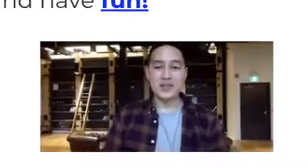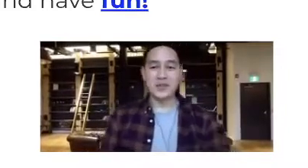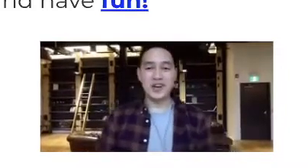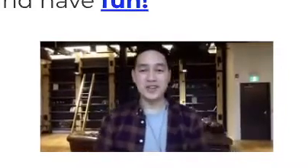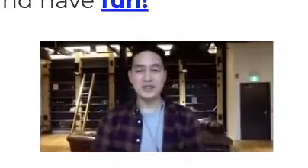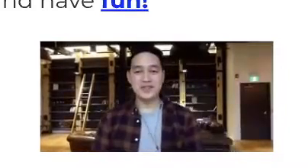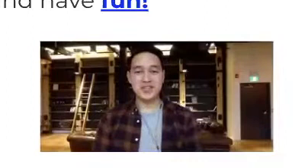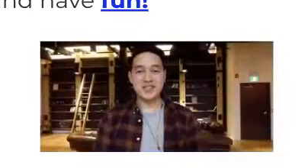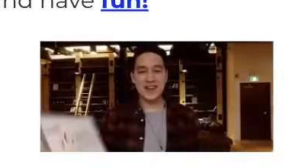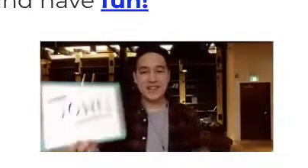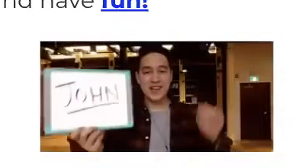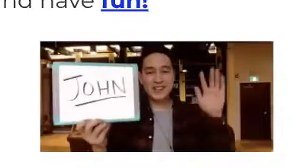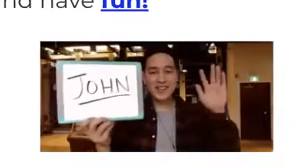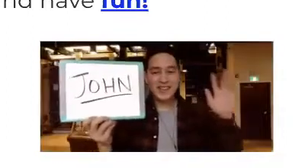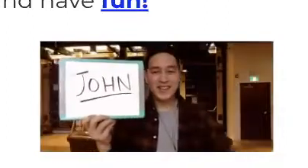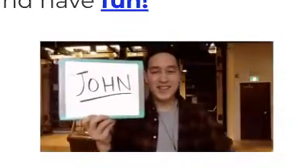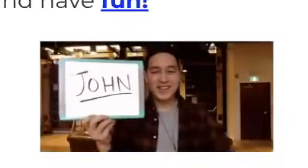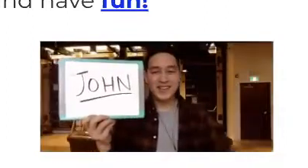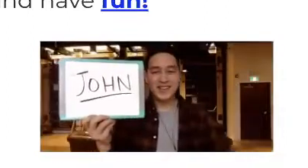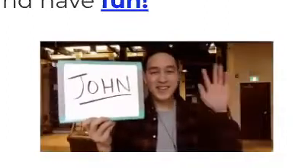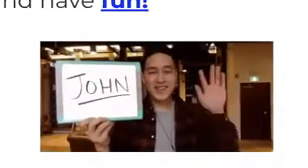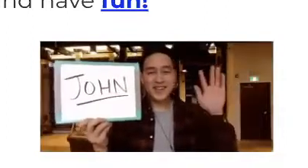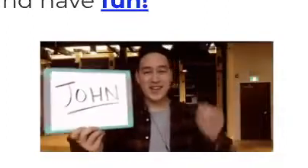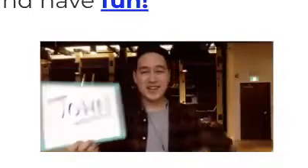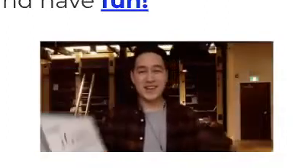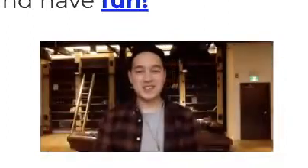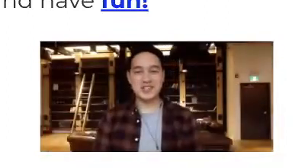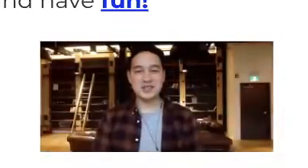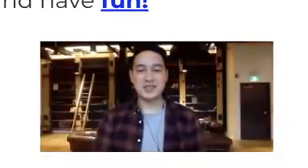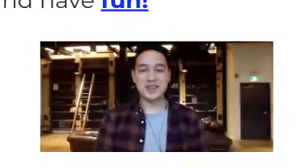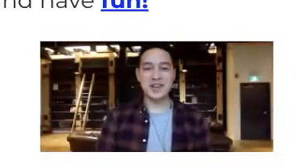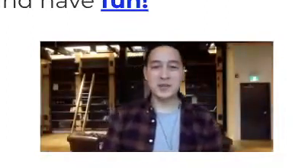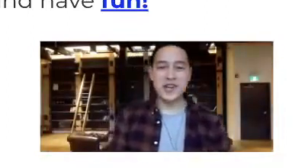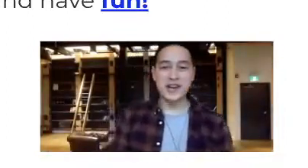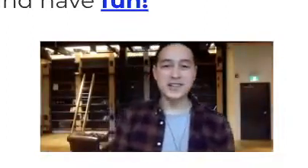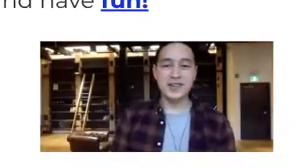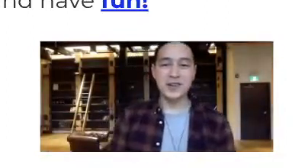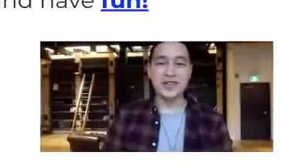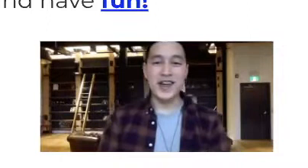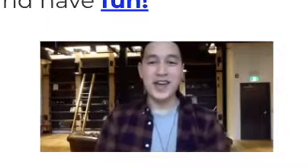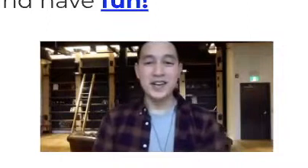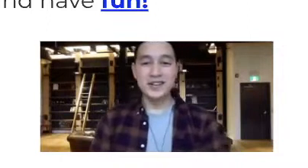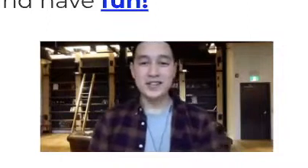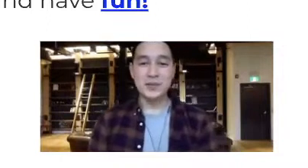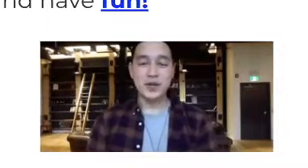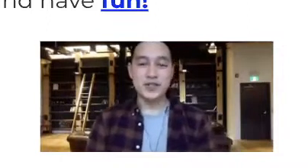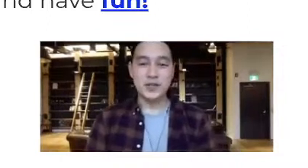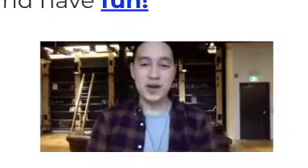things to focus on is just have decent lighting. And if you have headphones or a microphone, plug it into your computer. You'll sound so much